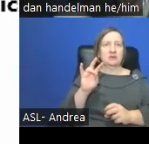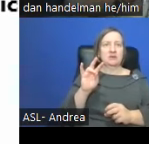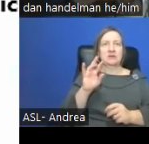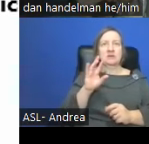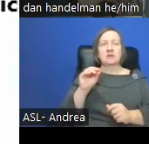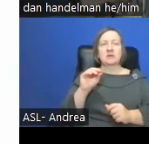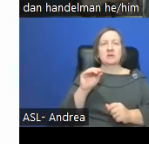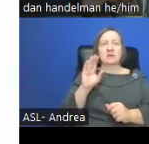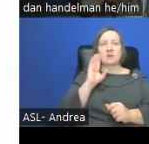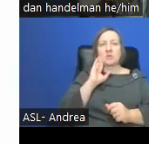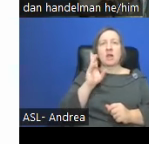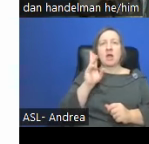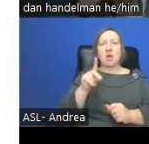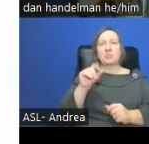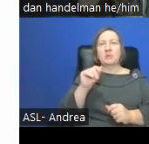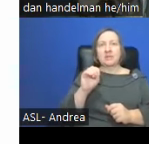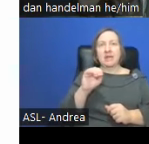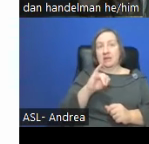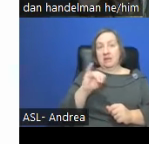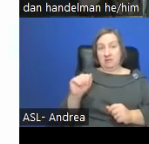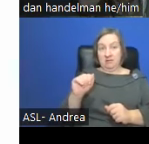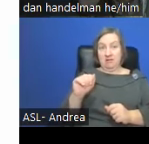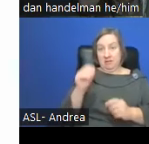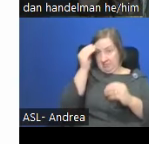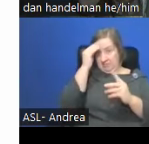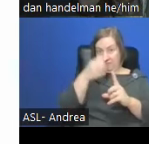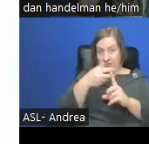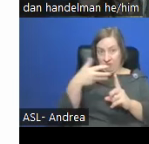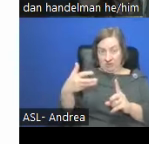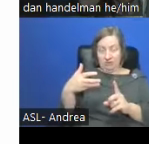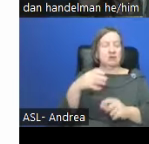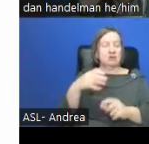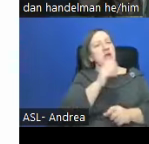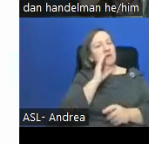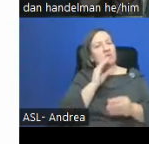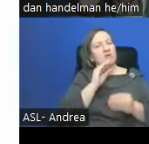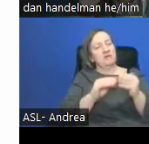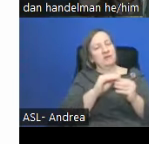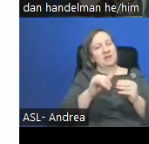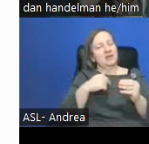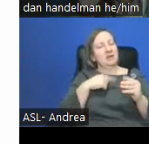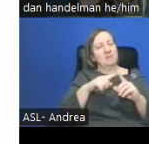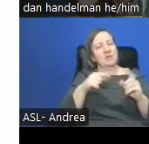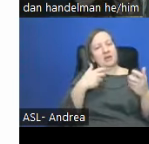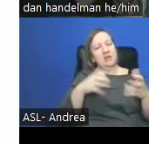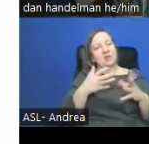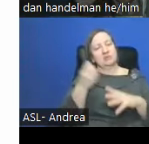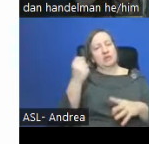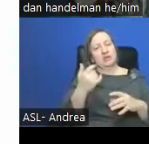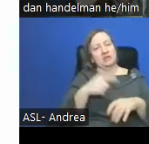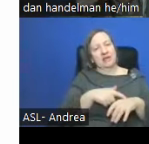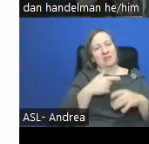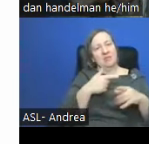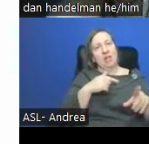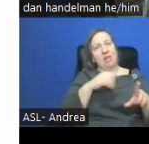And you're going to update internal affairs? Yeah, we'll get that done. I don't want to take away time while I